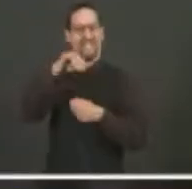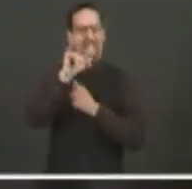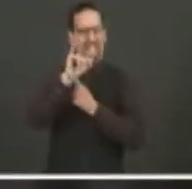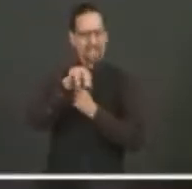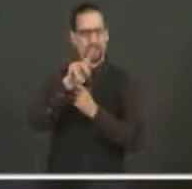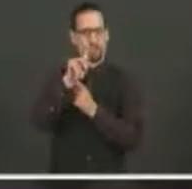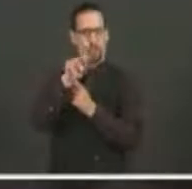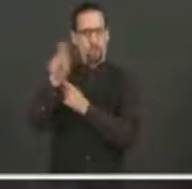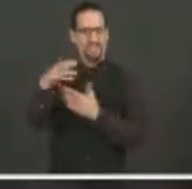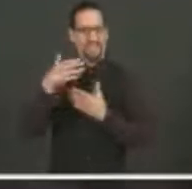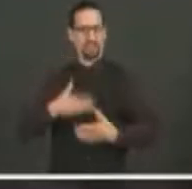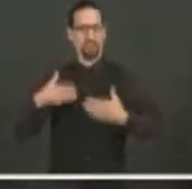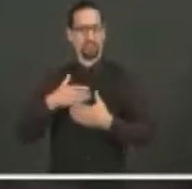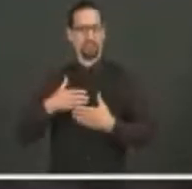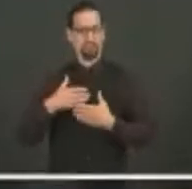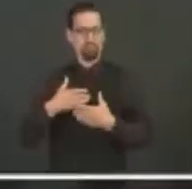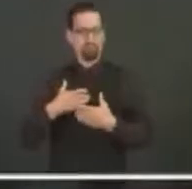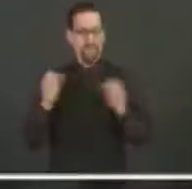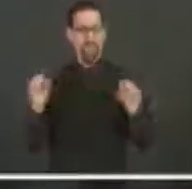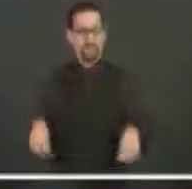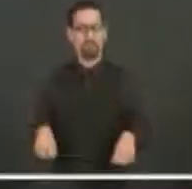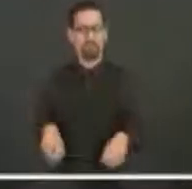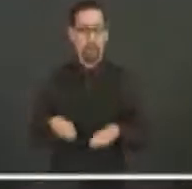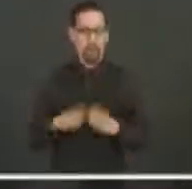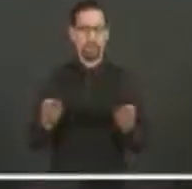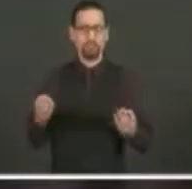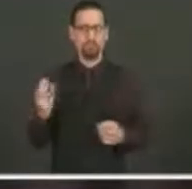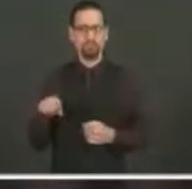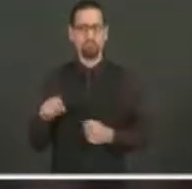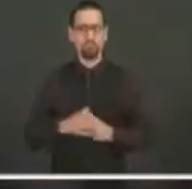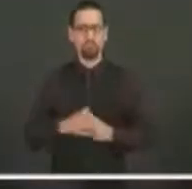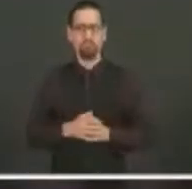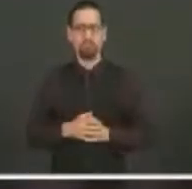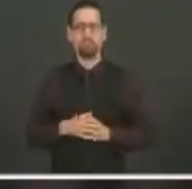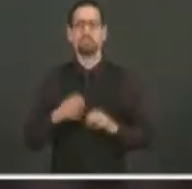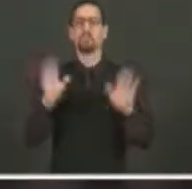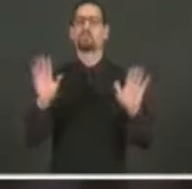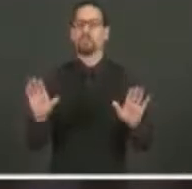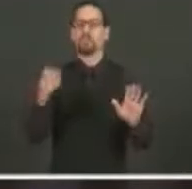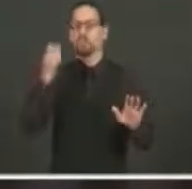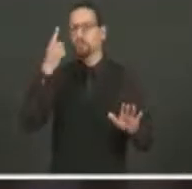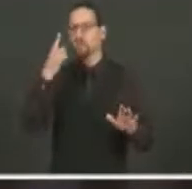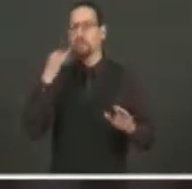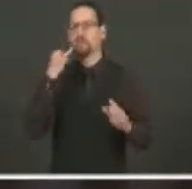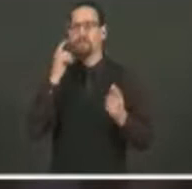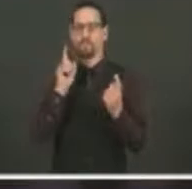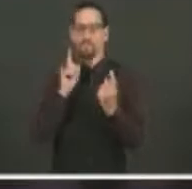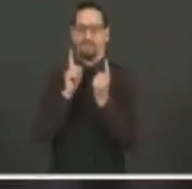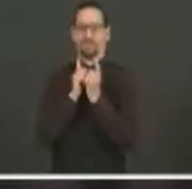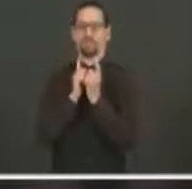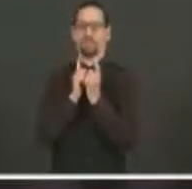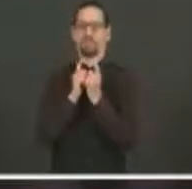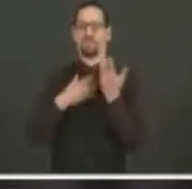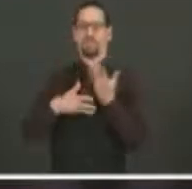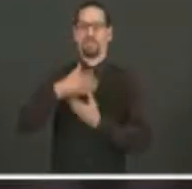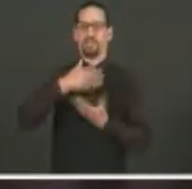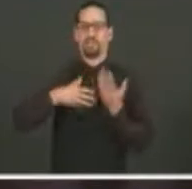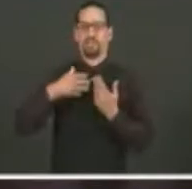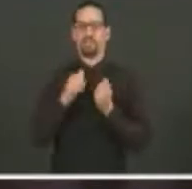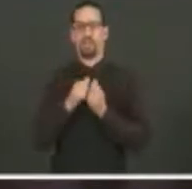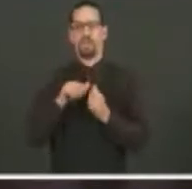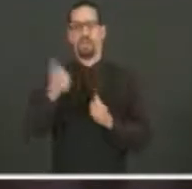for individual activities where there could be contact between customers or where there otherwise could